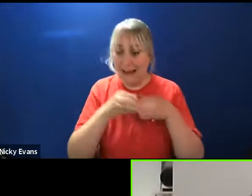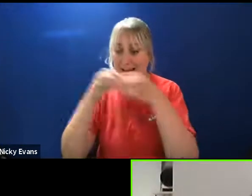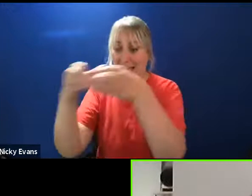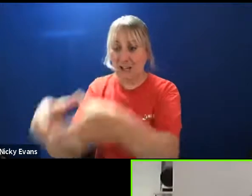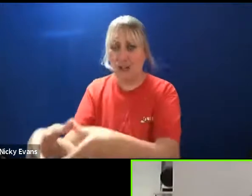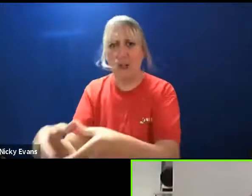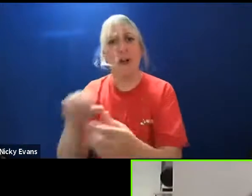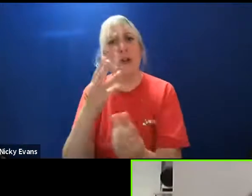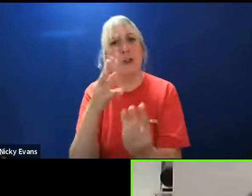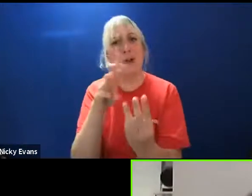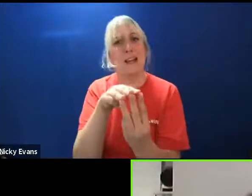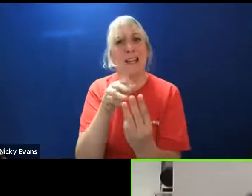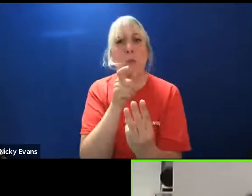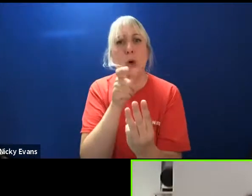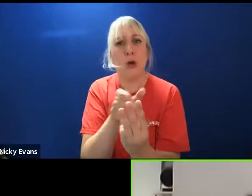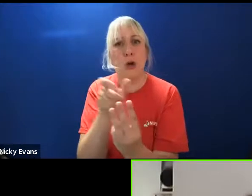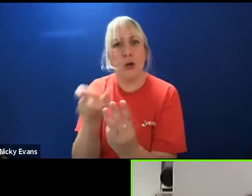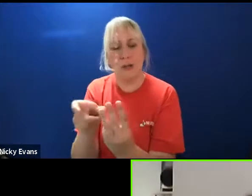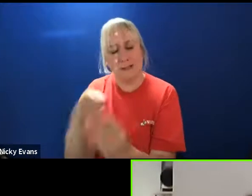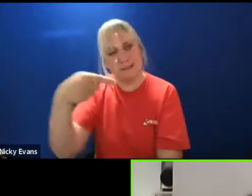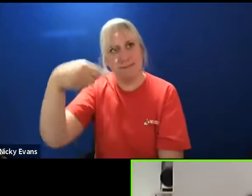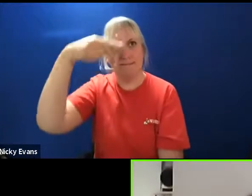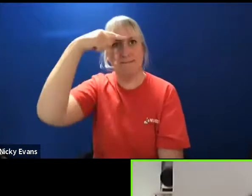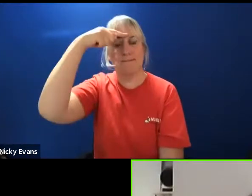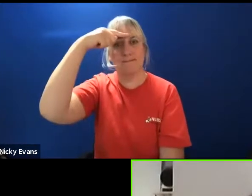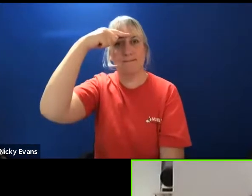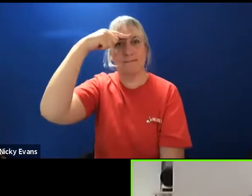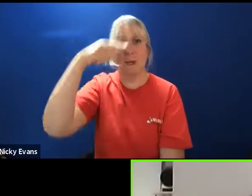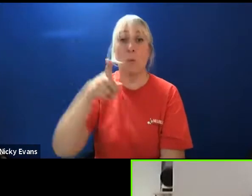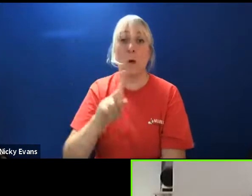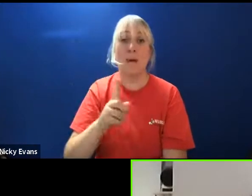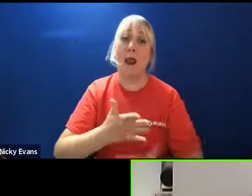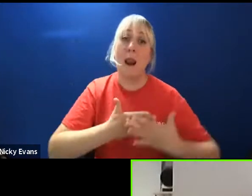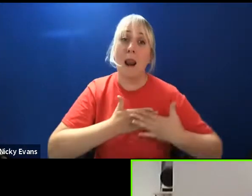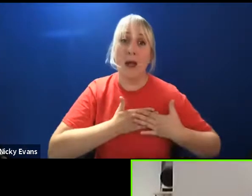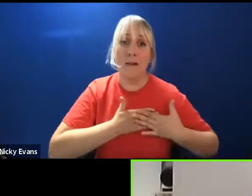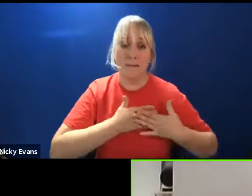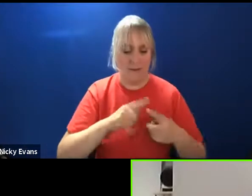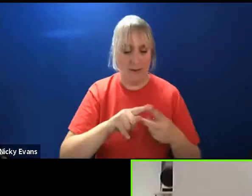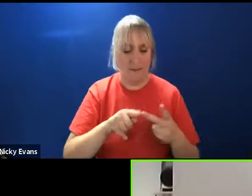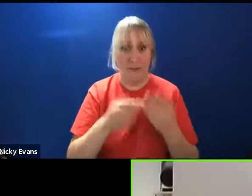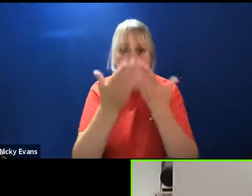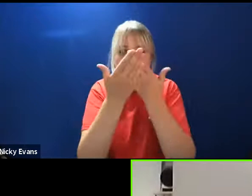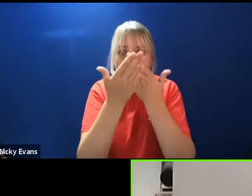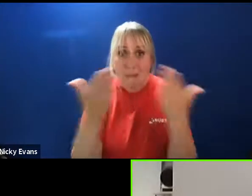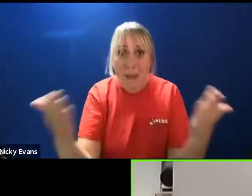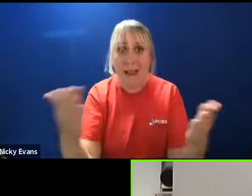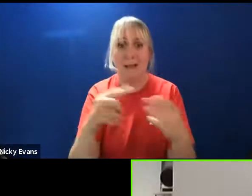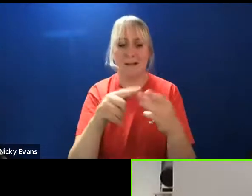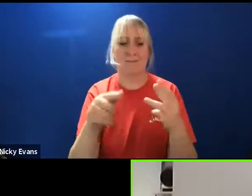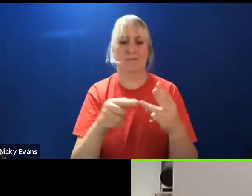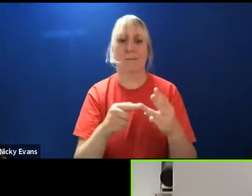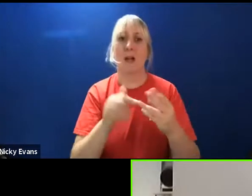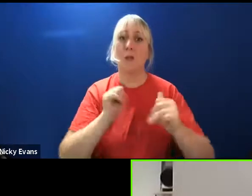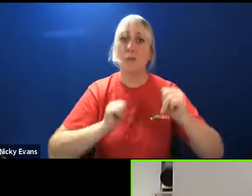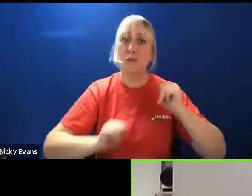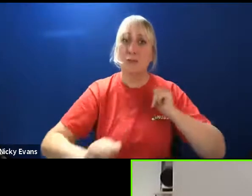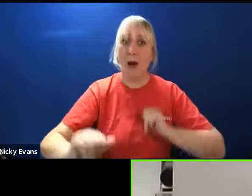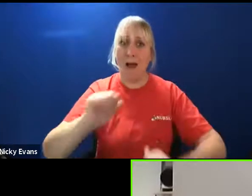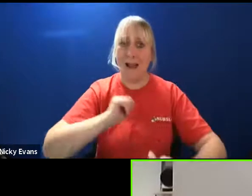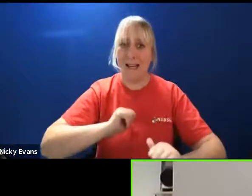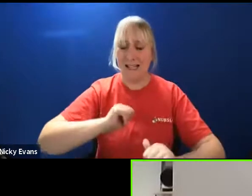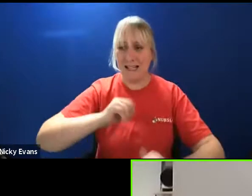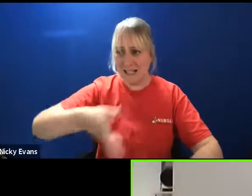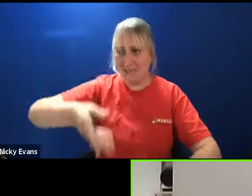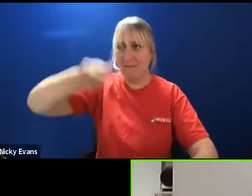returned from Cuba. And those 3 words are love, respect, and pride. And these, as I said, these words remained with me long after